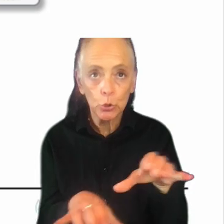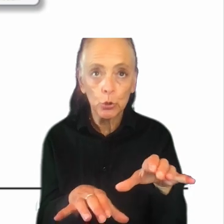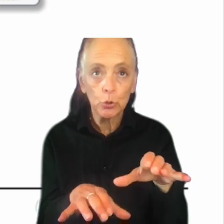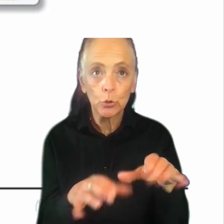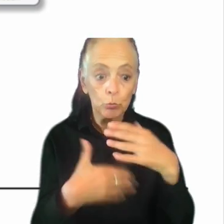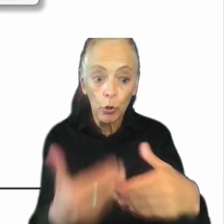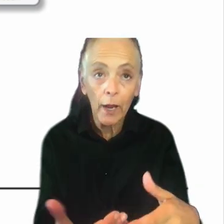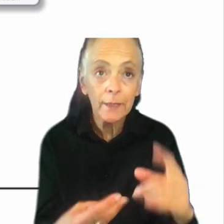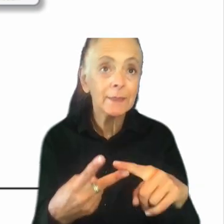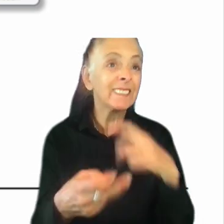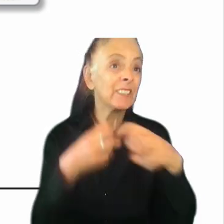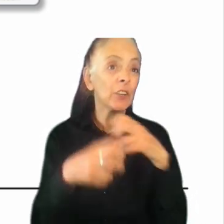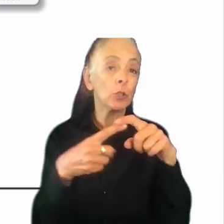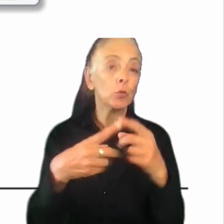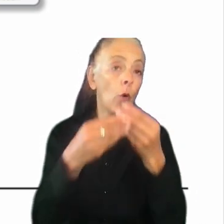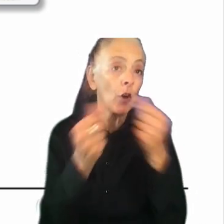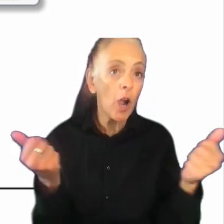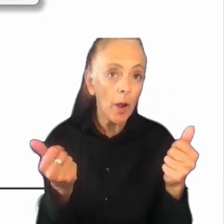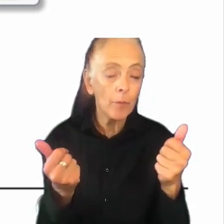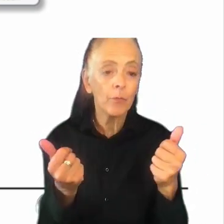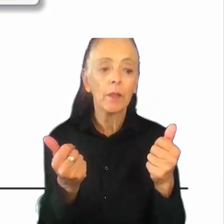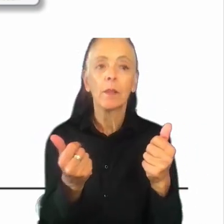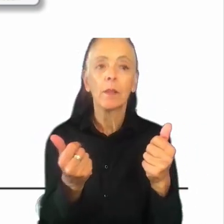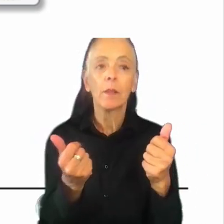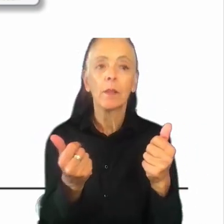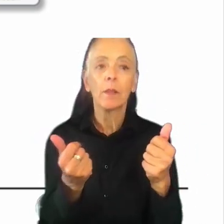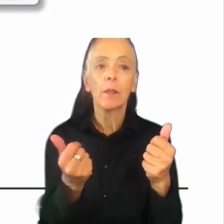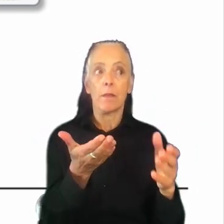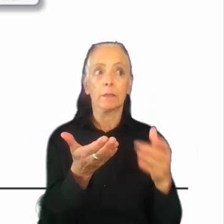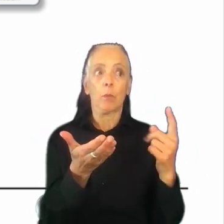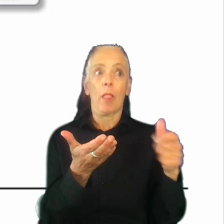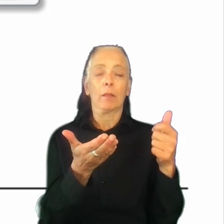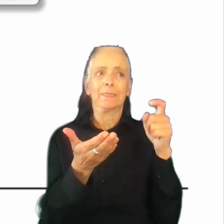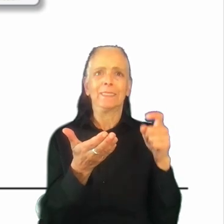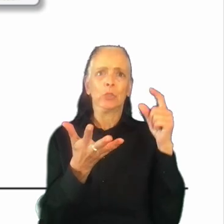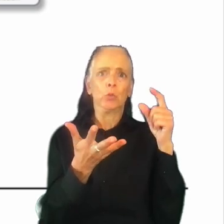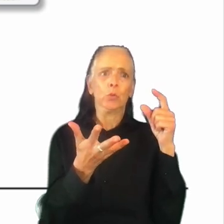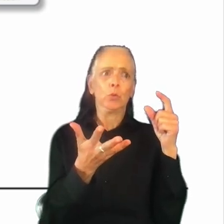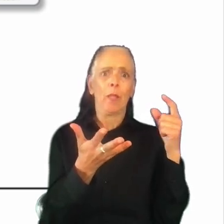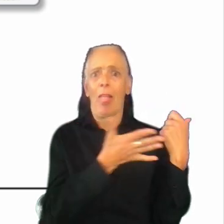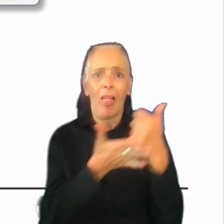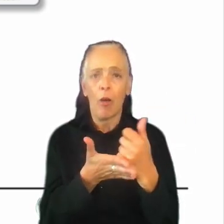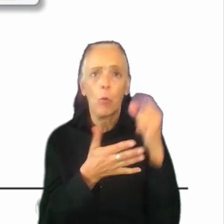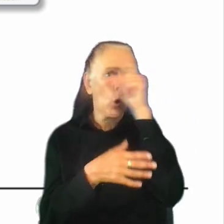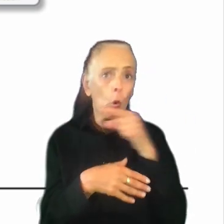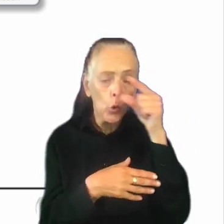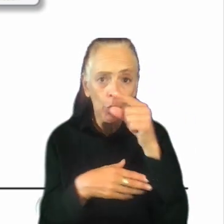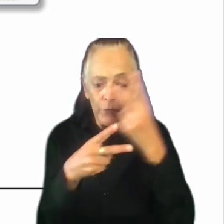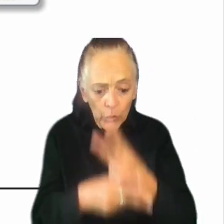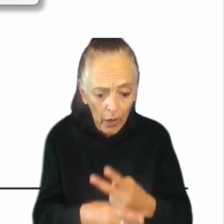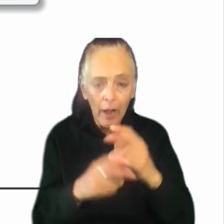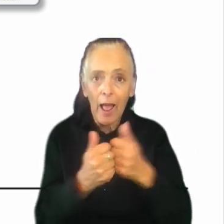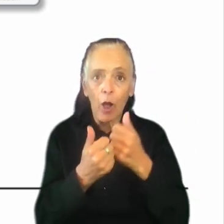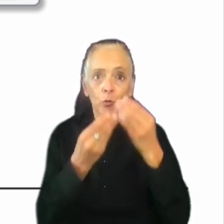is it difficult to overcome is it the sort of thing where someone might need to step in or they might need to google it to find out how to overcome it or will they